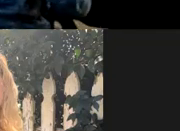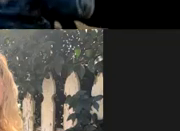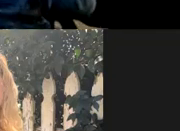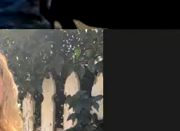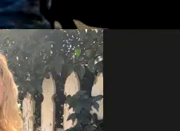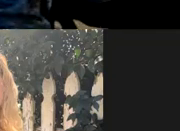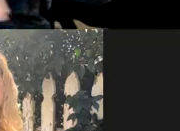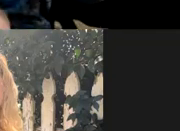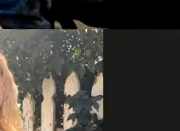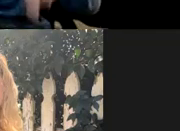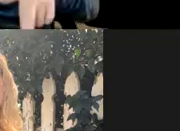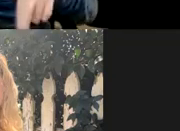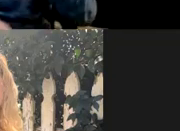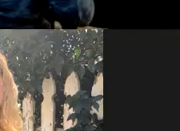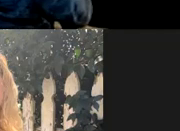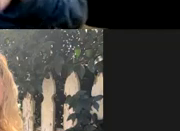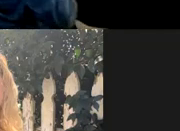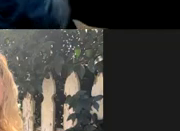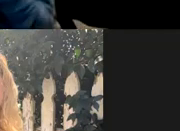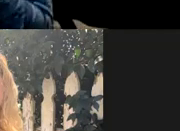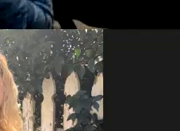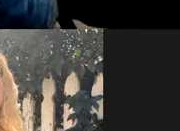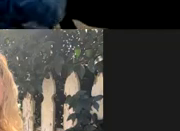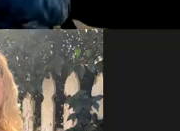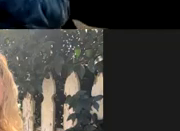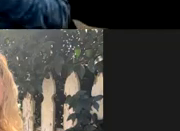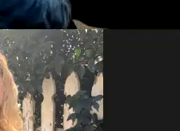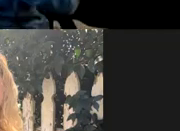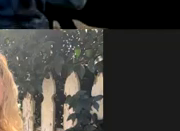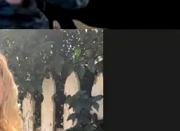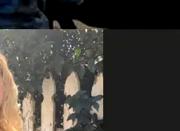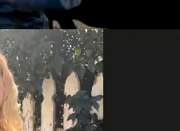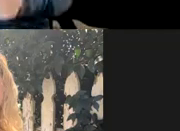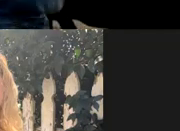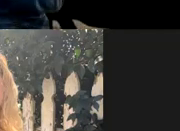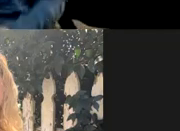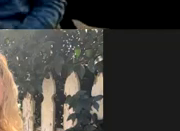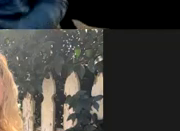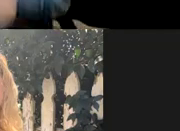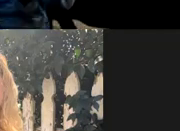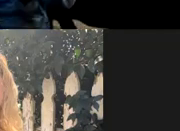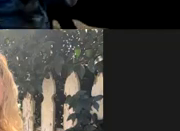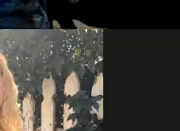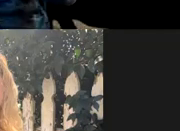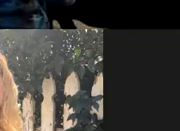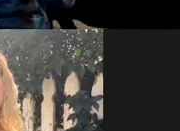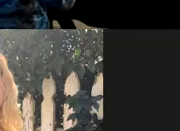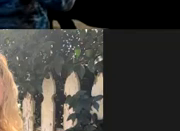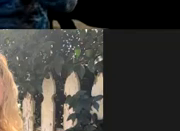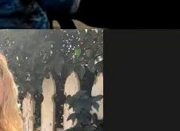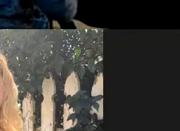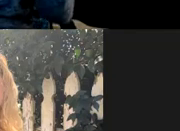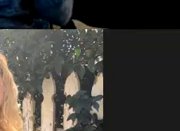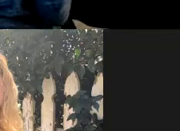to get records of instances of violations. And then they actually just so you know, Charlottesville is, because that's where I'm